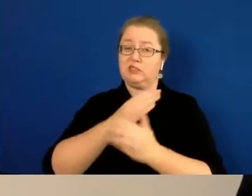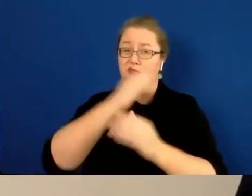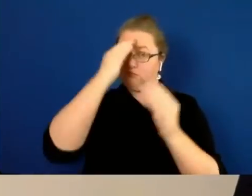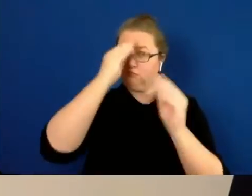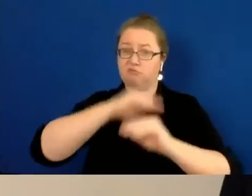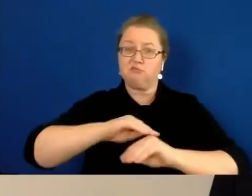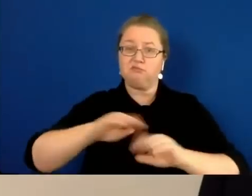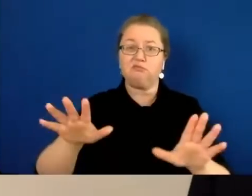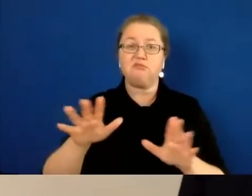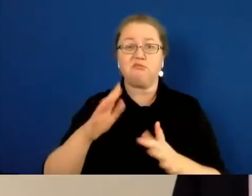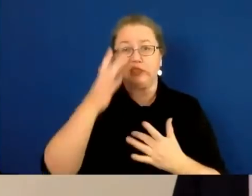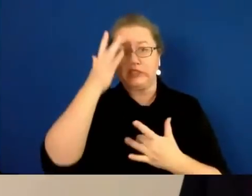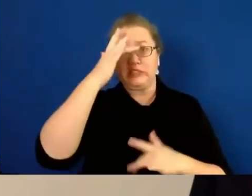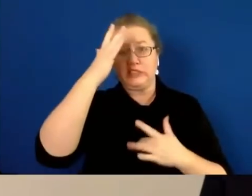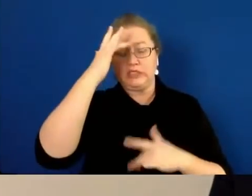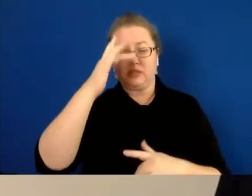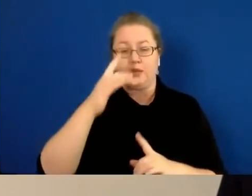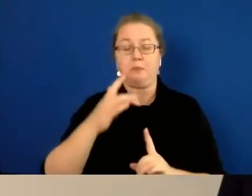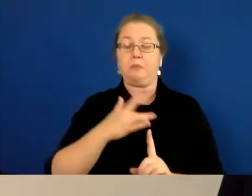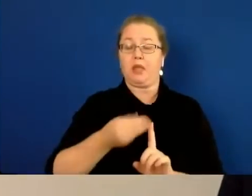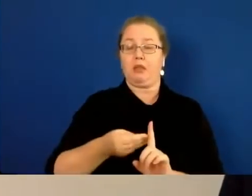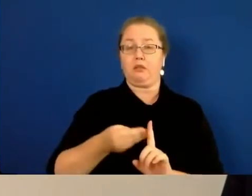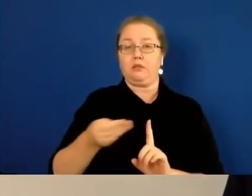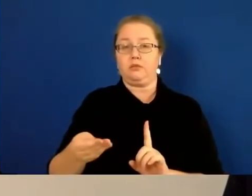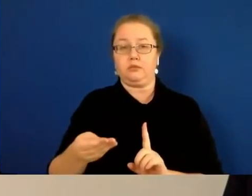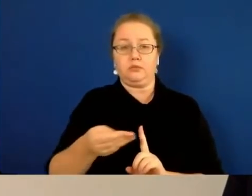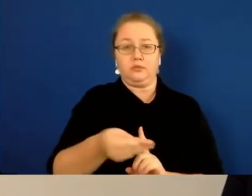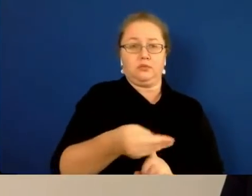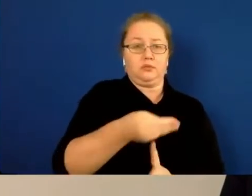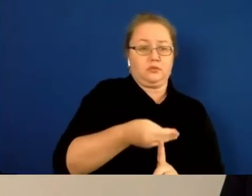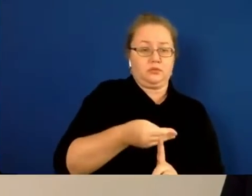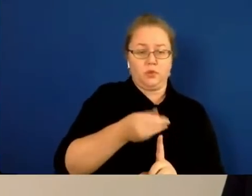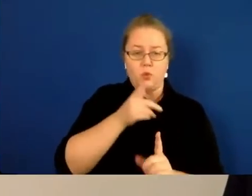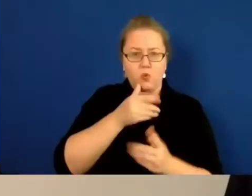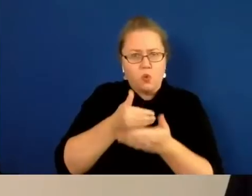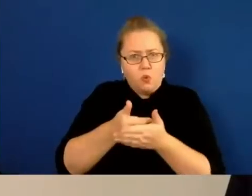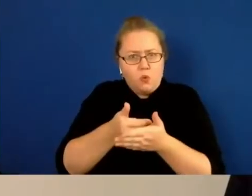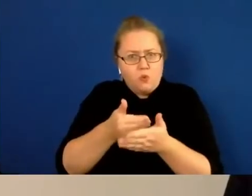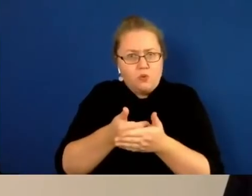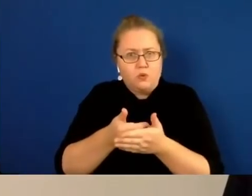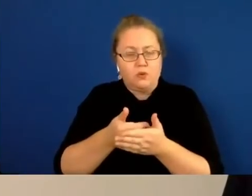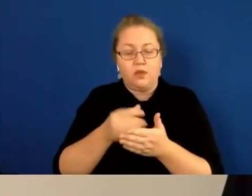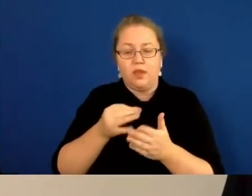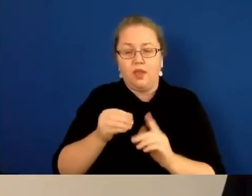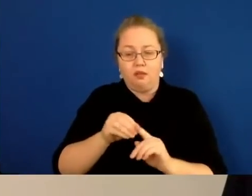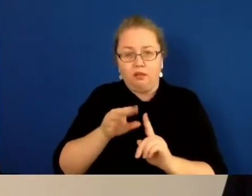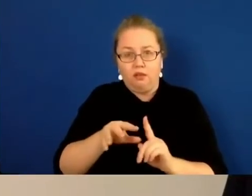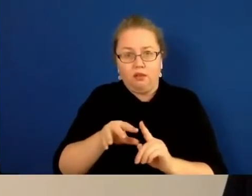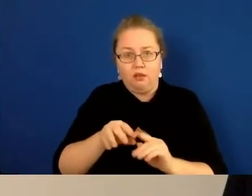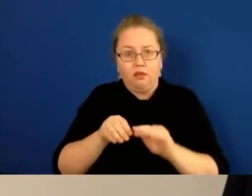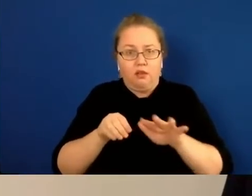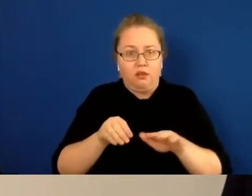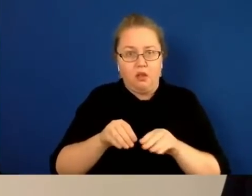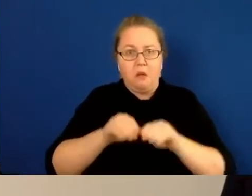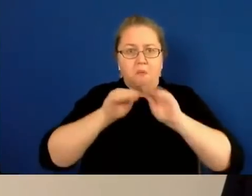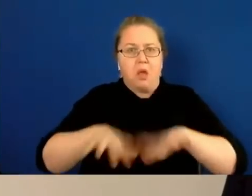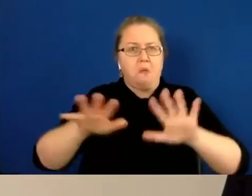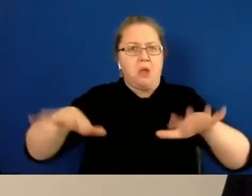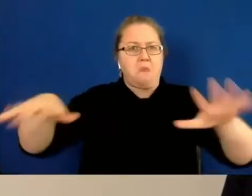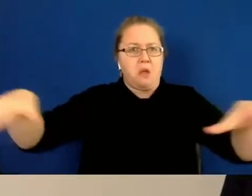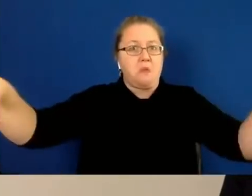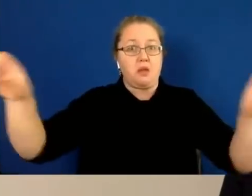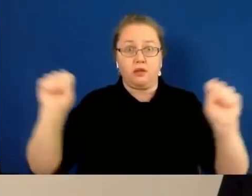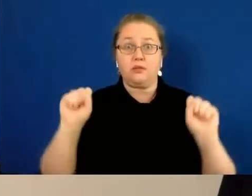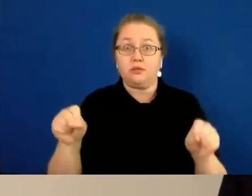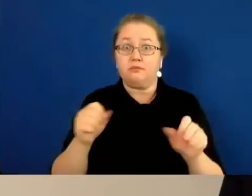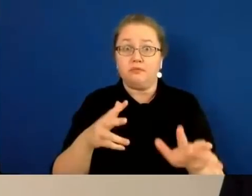Even though we may think we are okay and that we have no symptoms at all, we know this virus can be transmitted. And it's those indoor